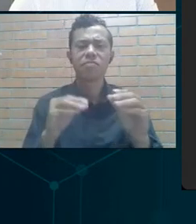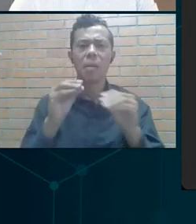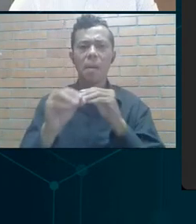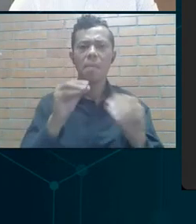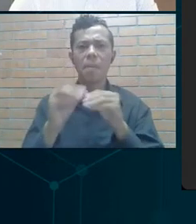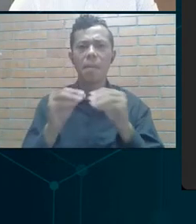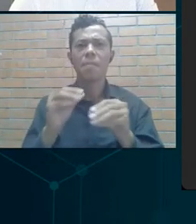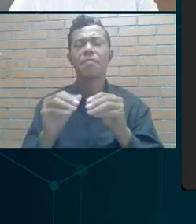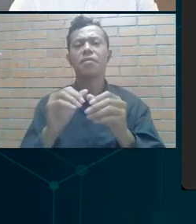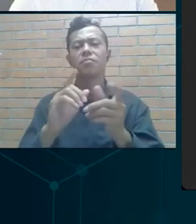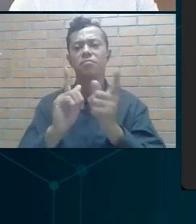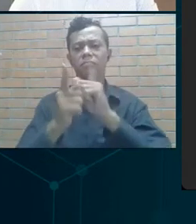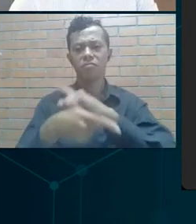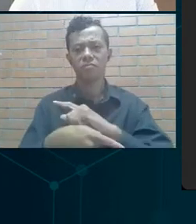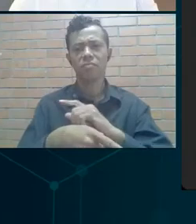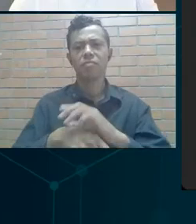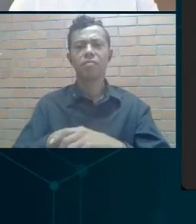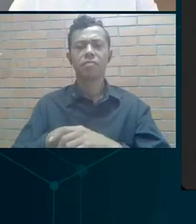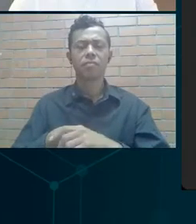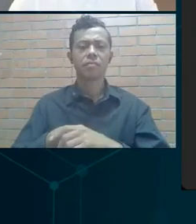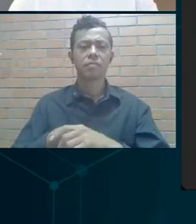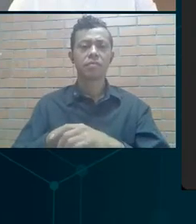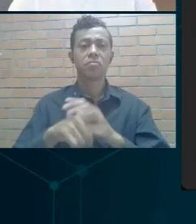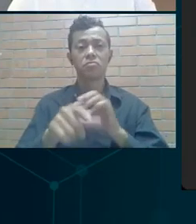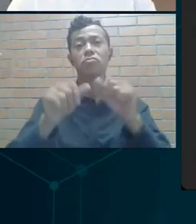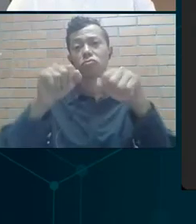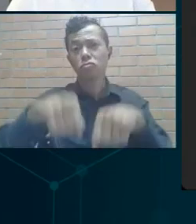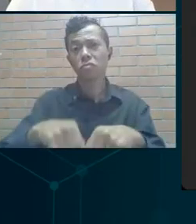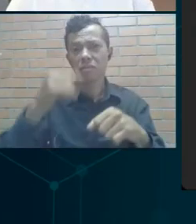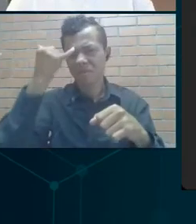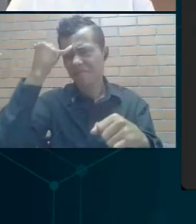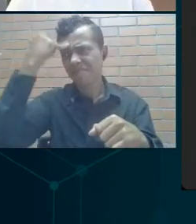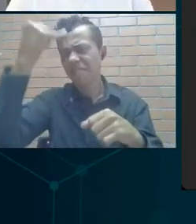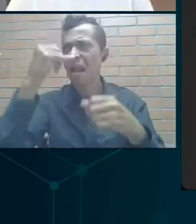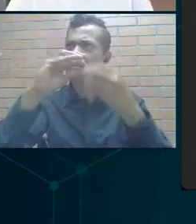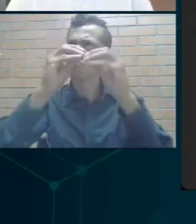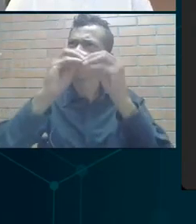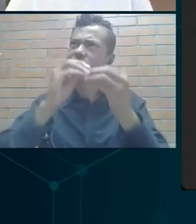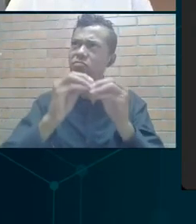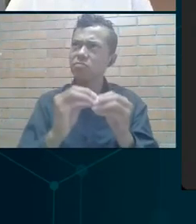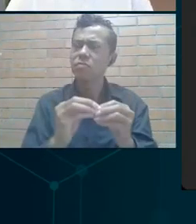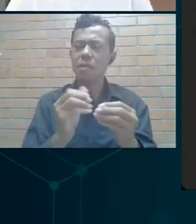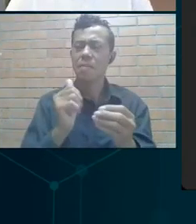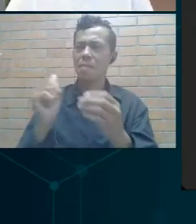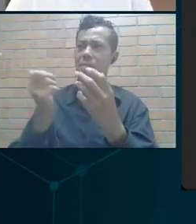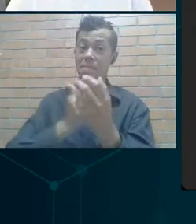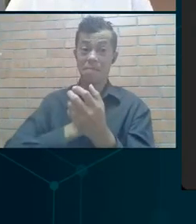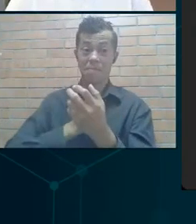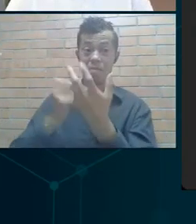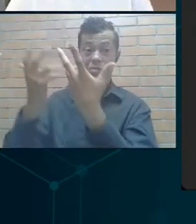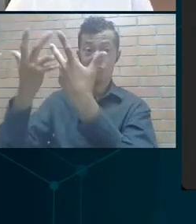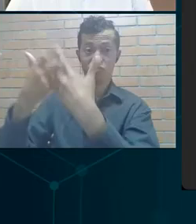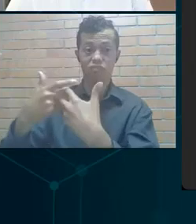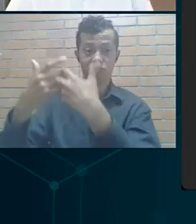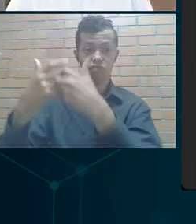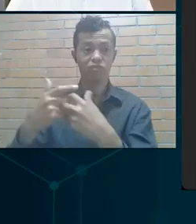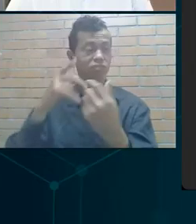but then switch to standardized building blocks such as AWS provides. So they've been,